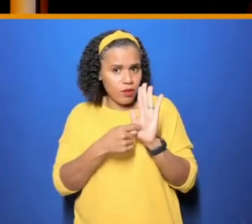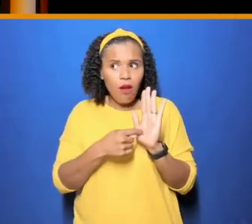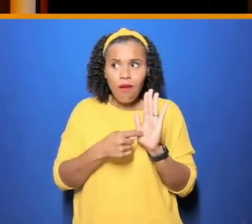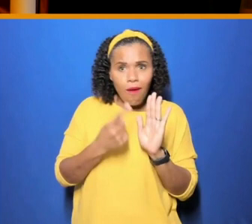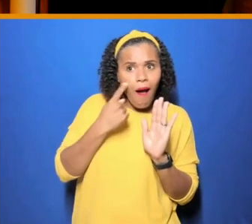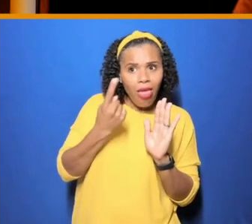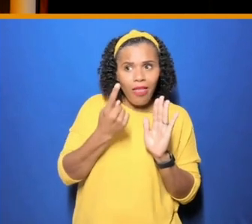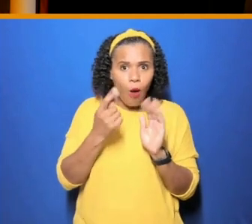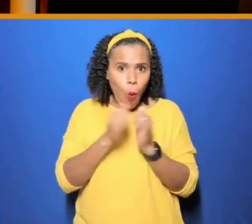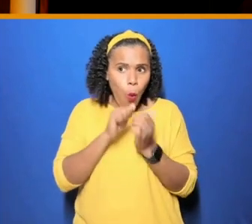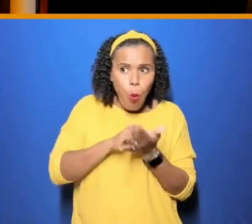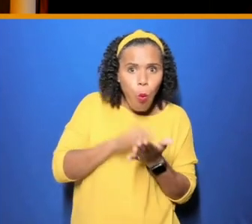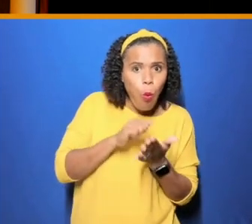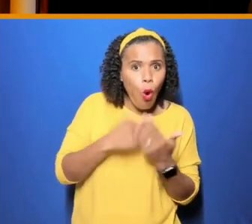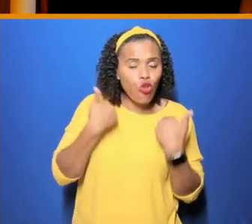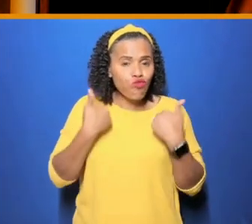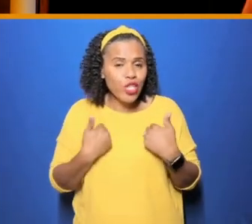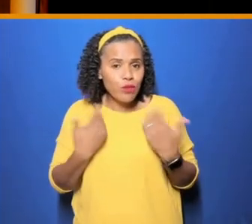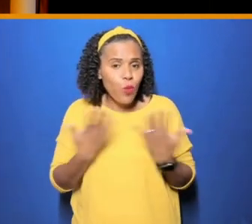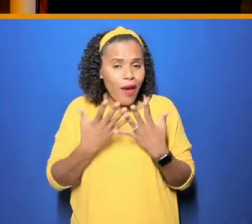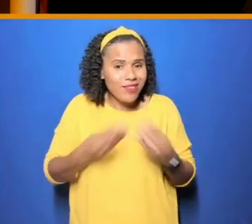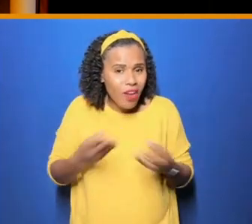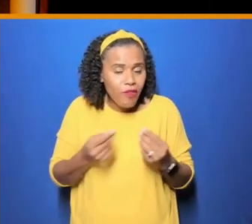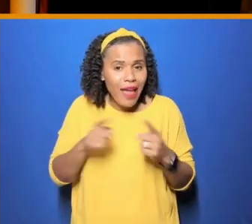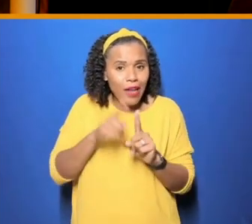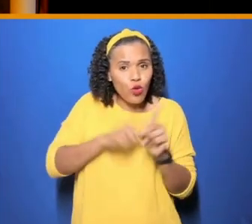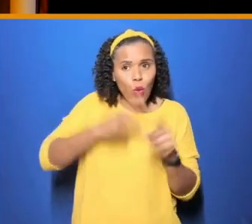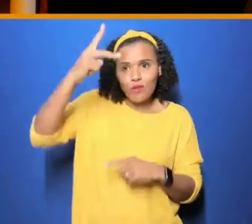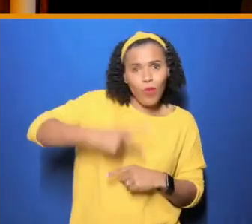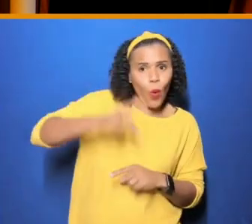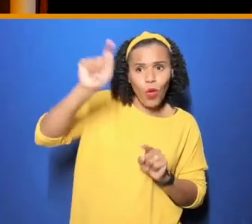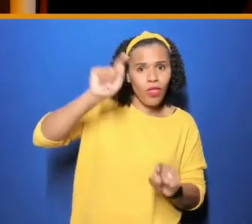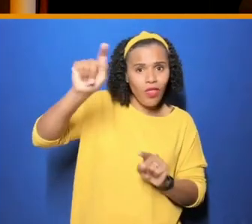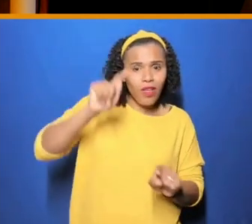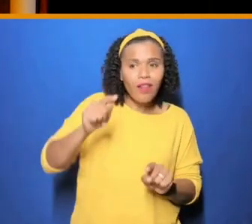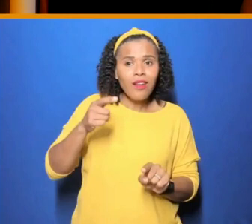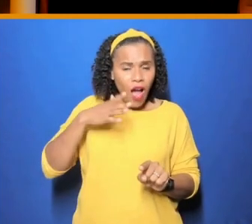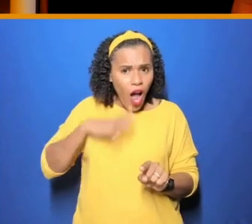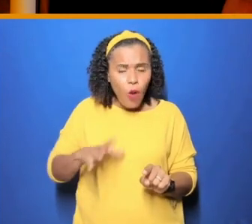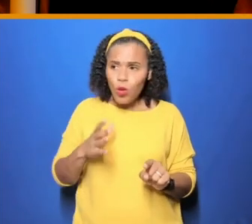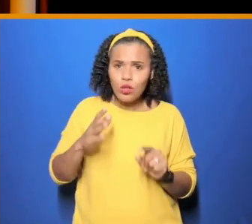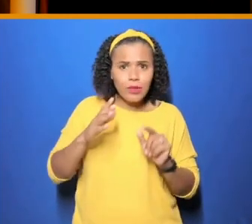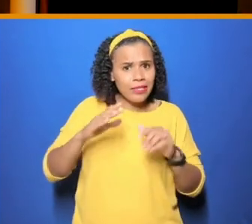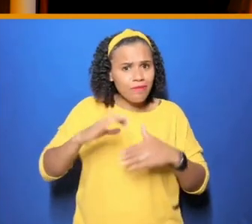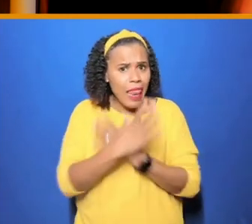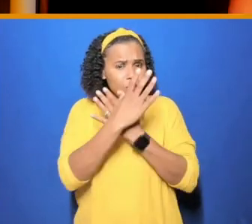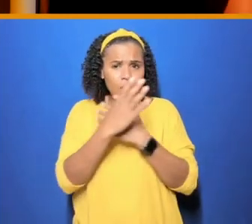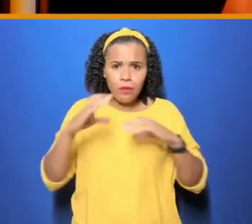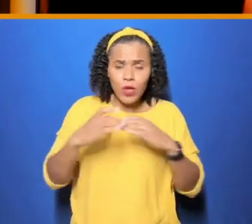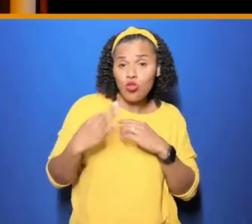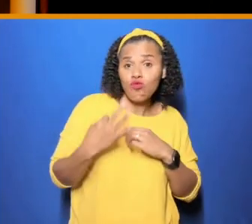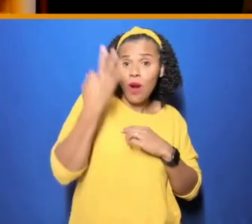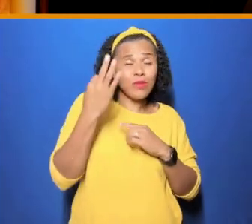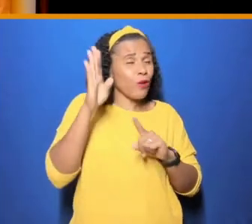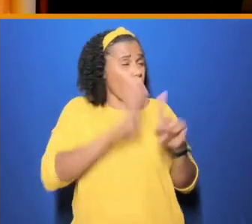Surrey and Richmond in Yorkshire. So let's be the party that fights for rural Britain, but also for those who care for our environment. Let's pass